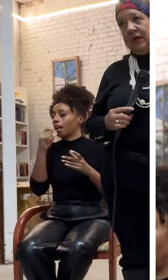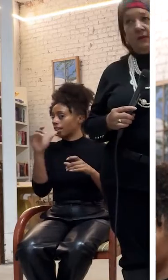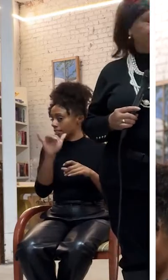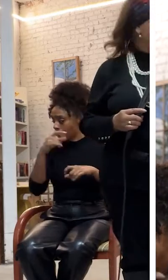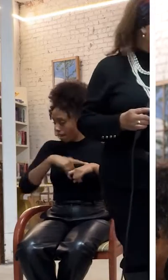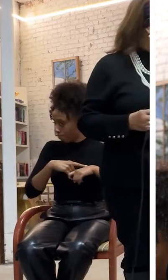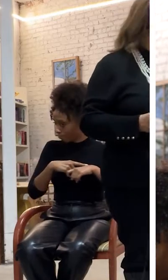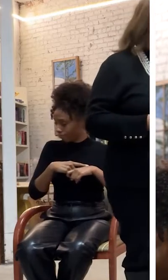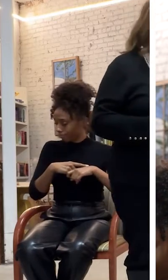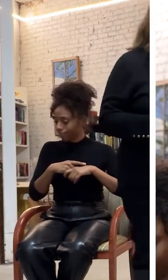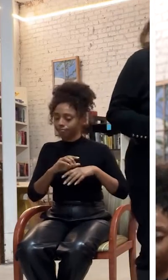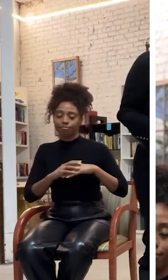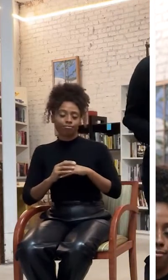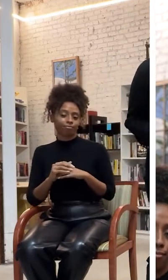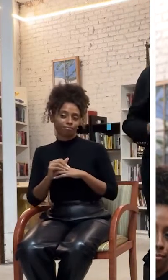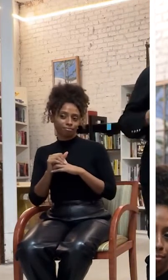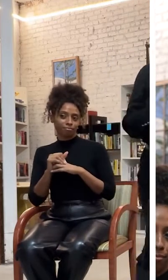time.